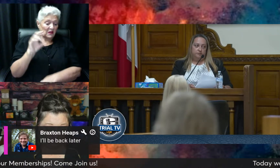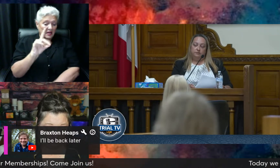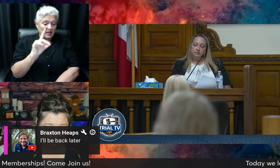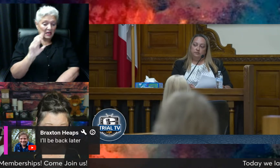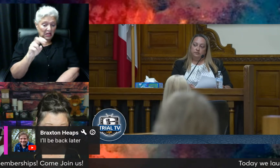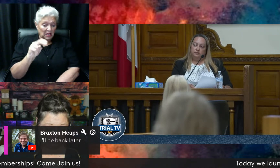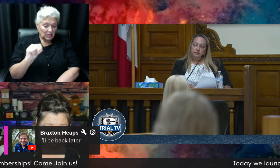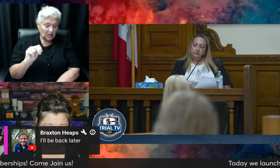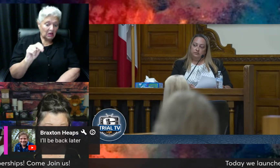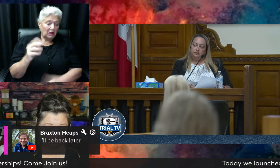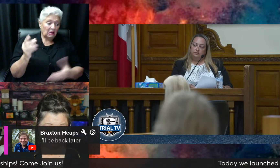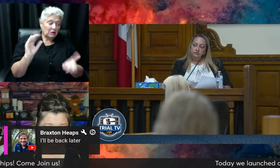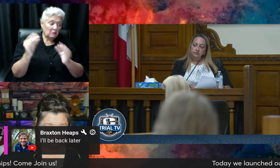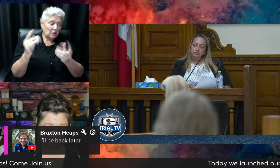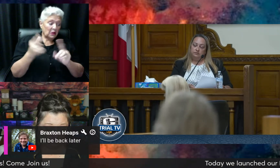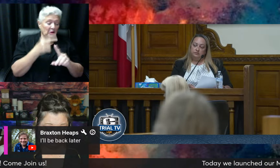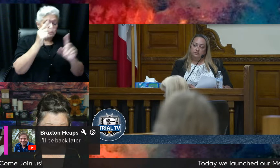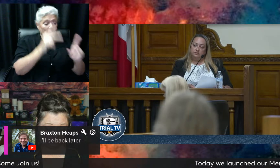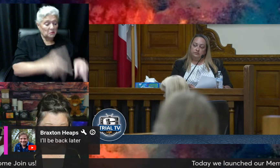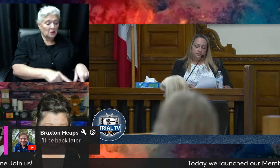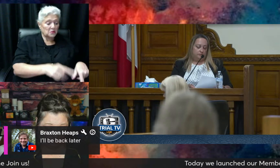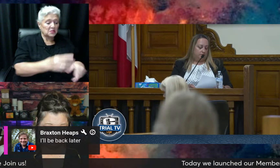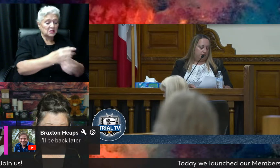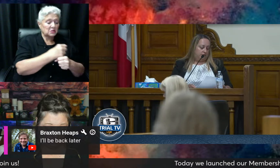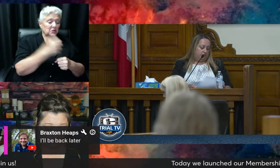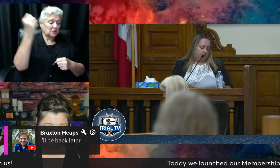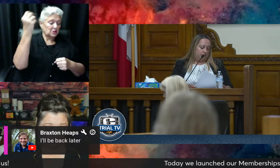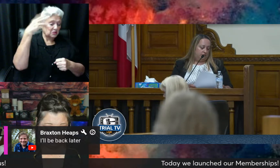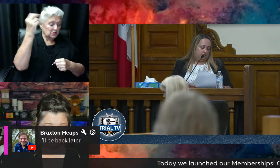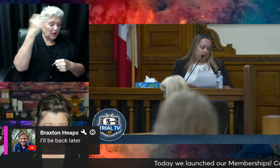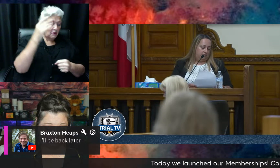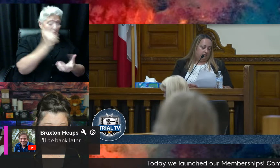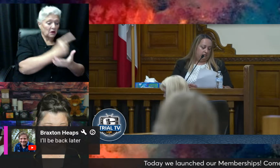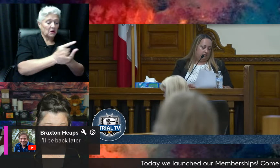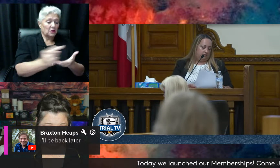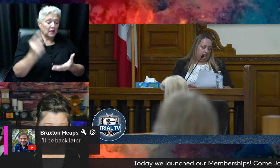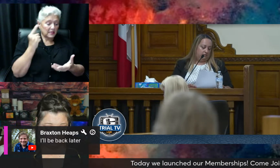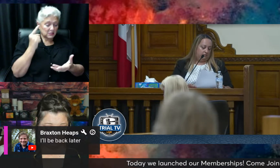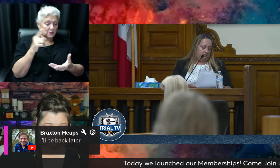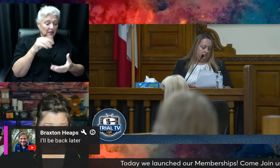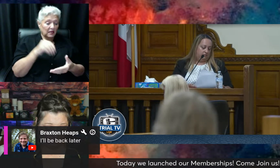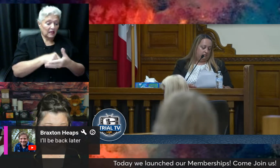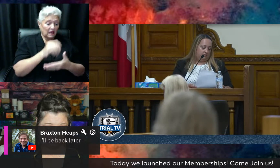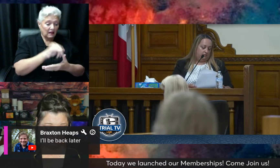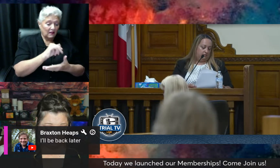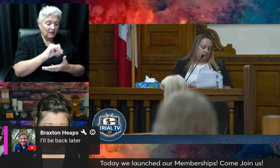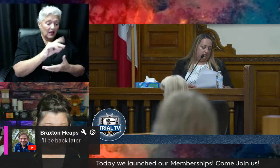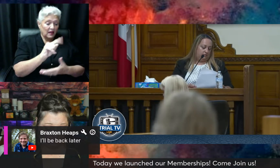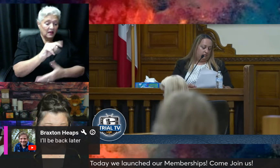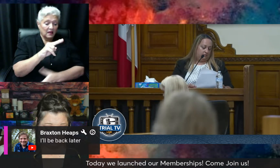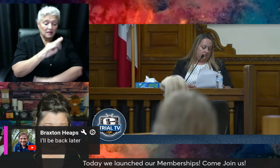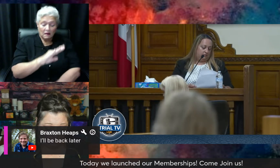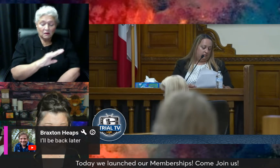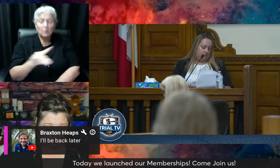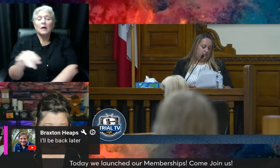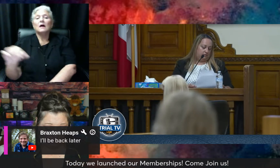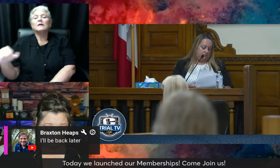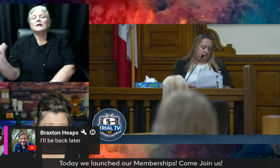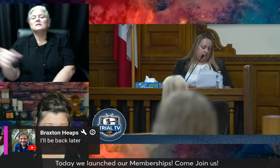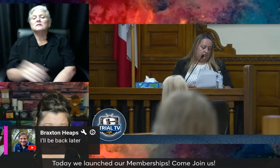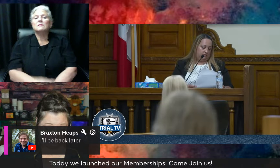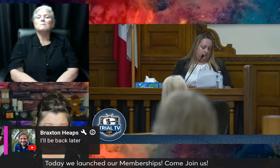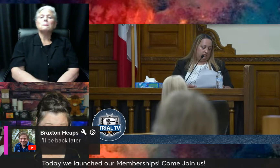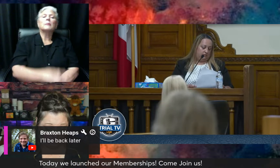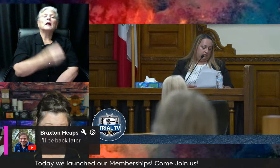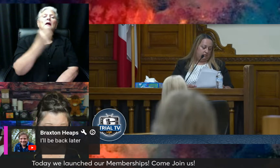Yes. All right, let's look at number 12 and 13. We might as well do them together.